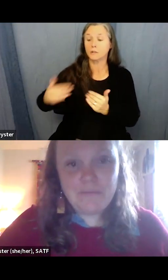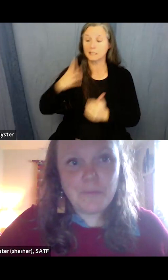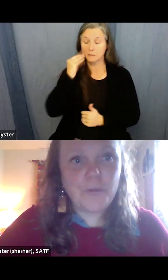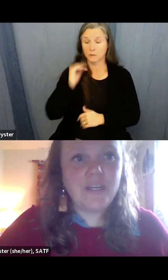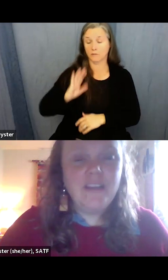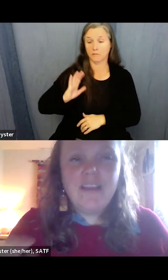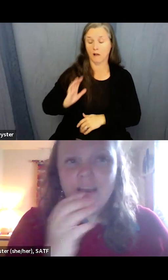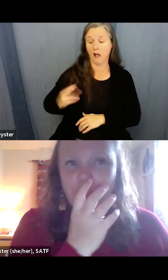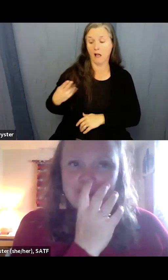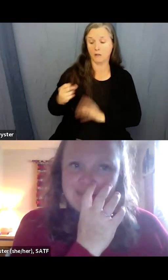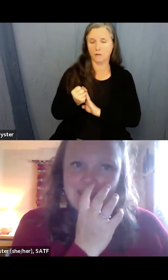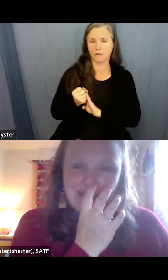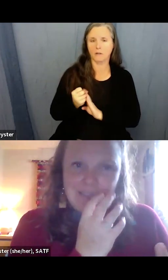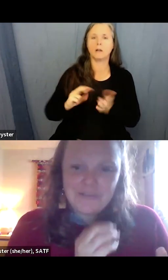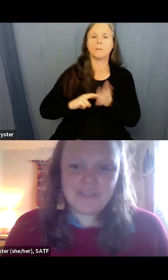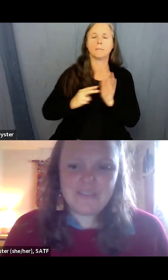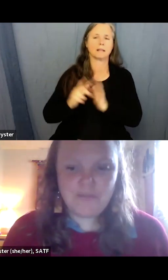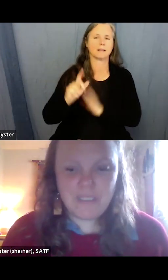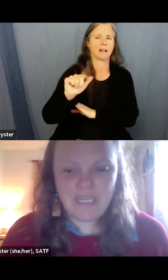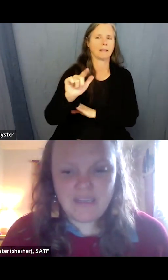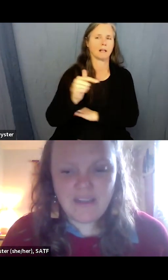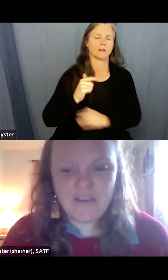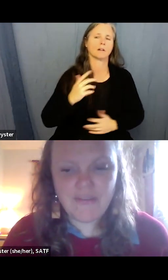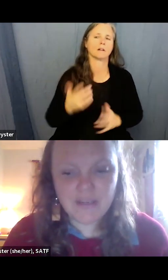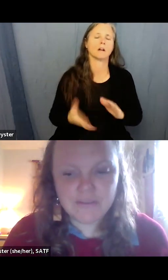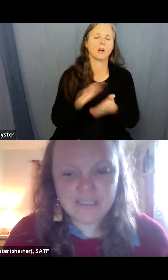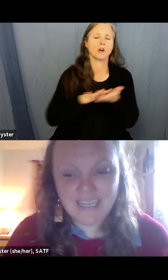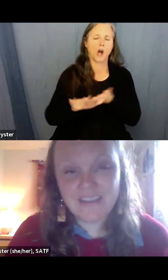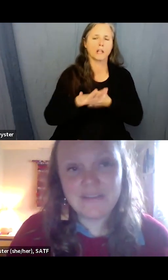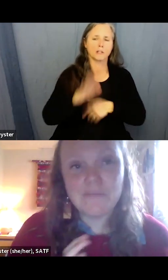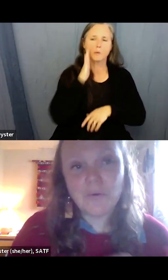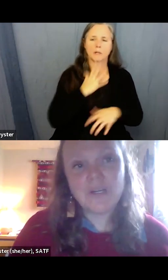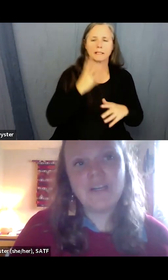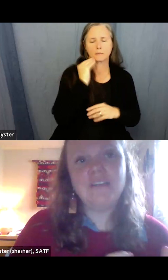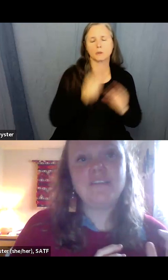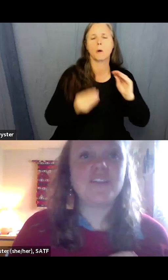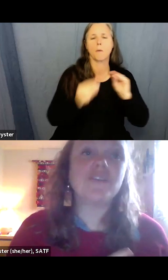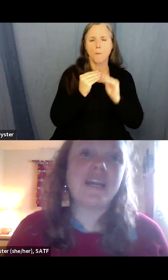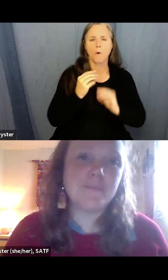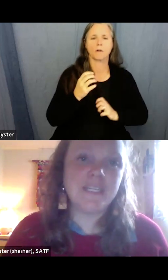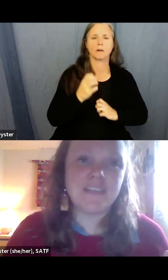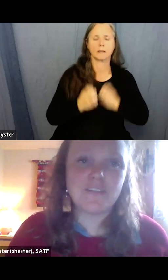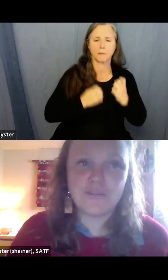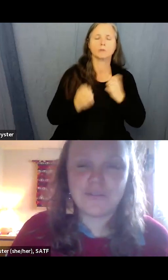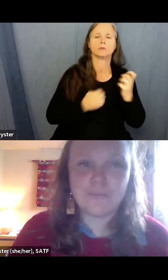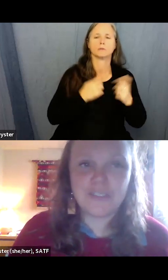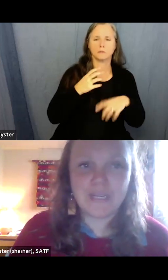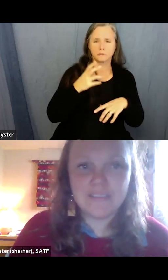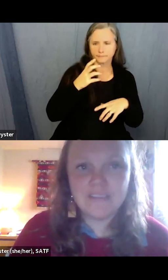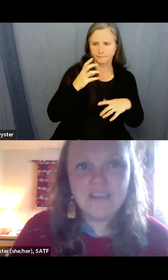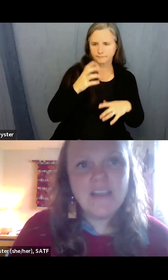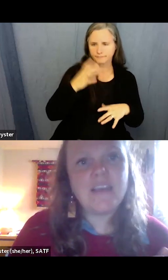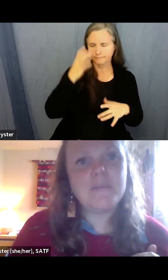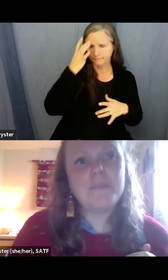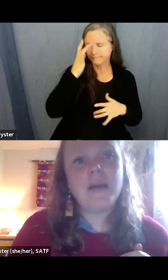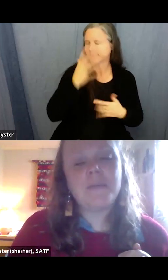not report. One study out of the University of Oregon found that the more gender harassment and institutional